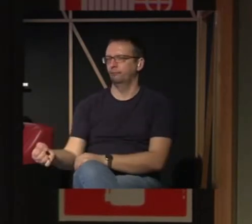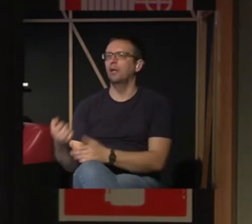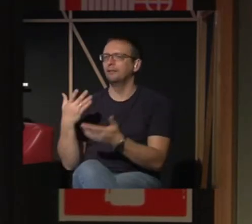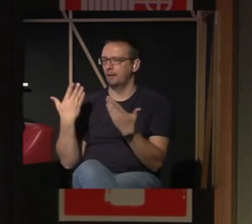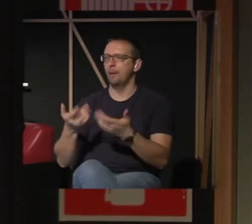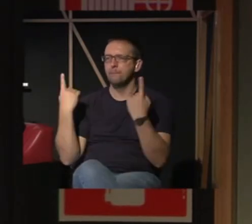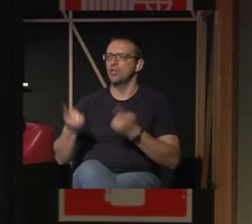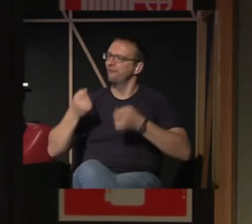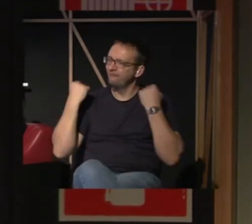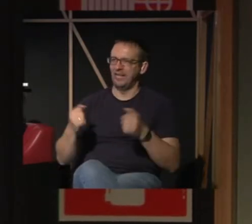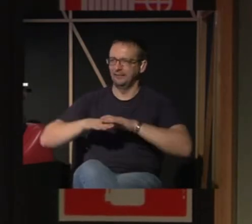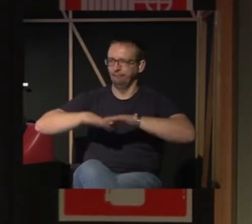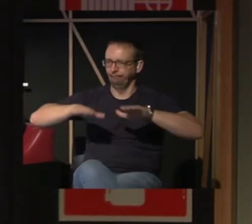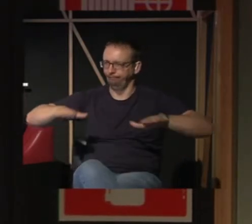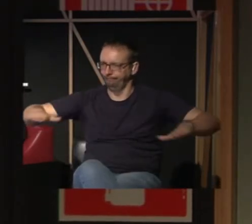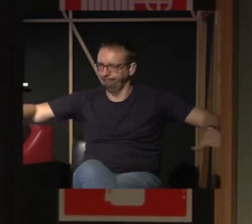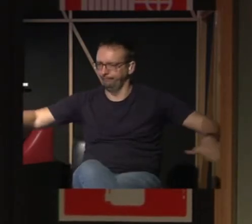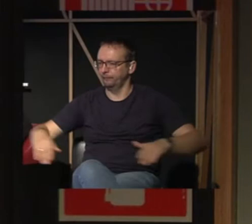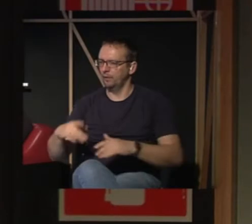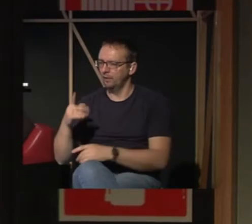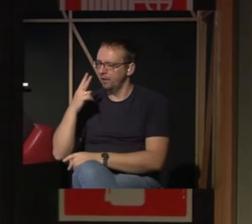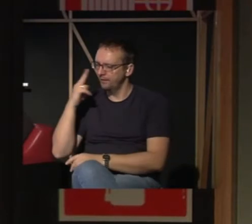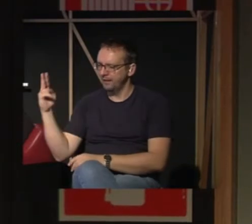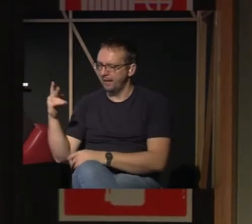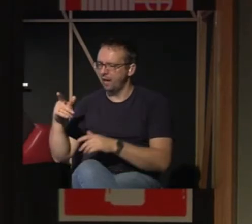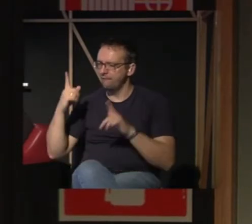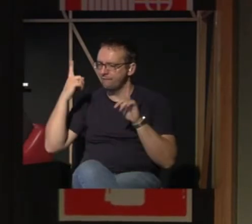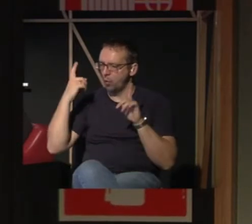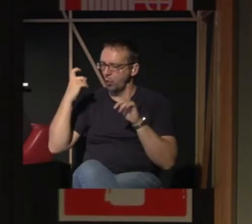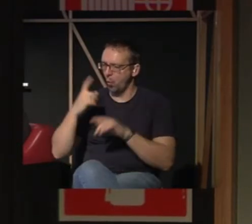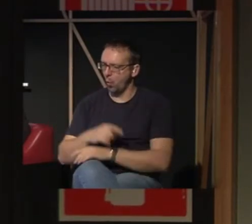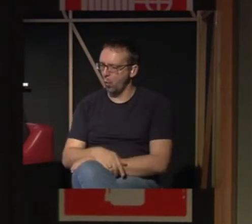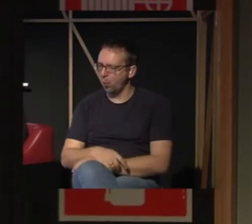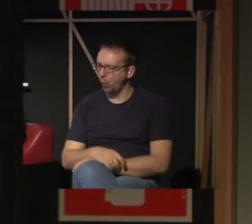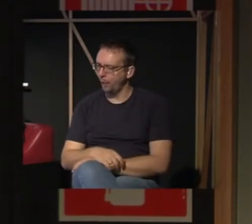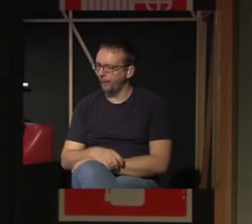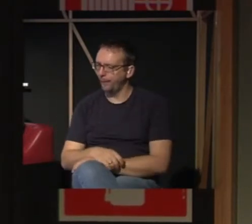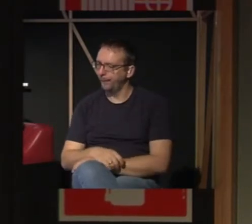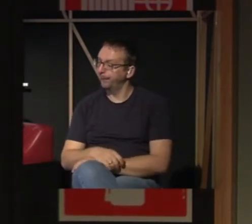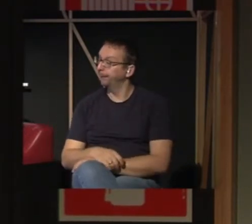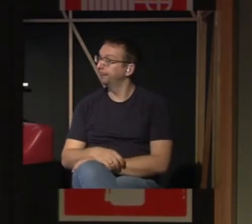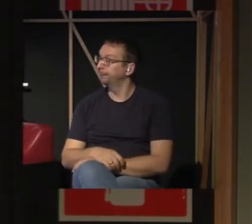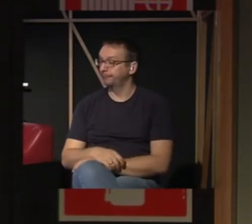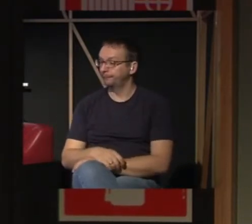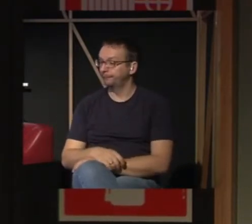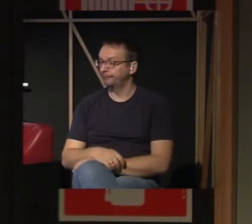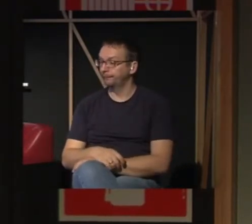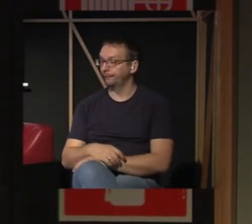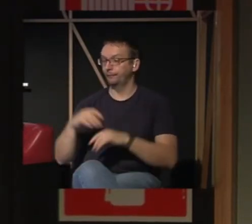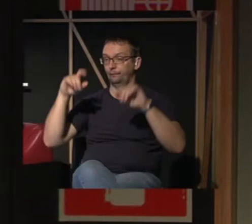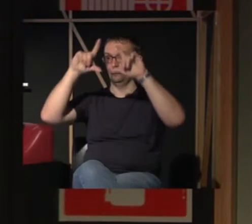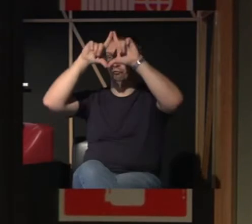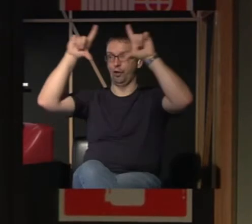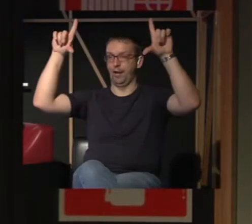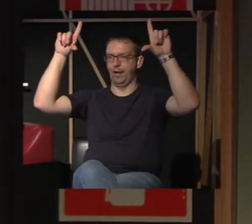sign pointing to a counter that is has a low counter for disabled fans. And the second photo is